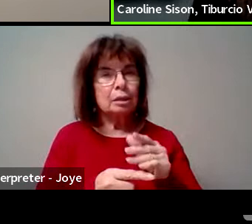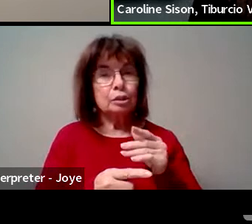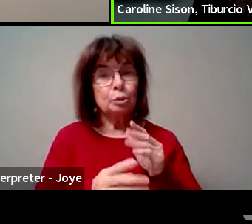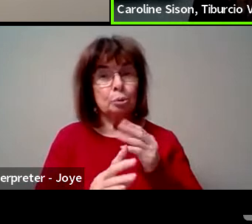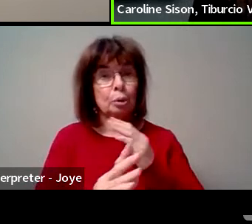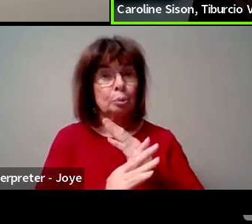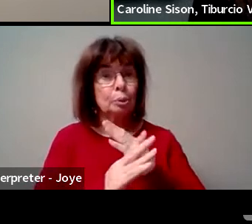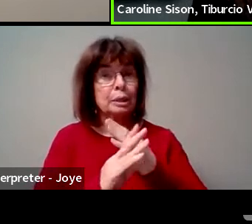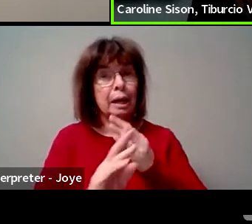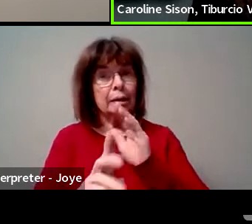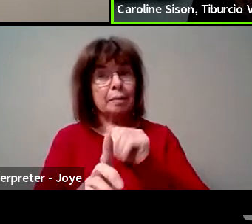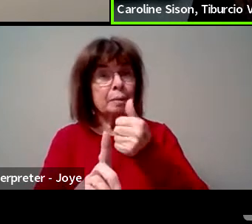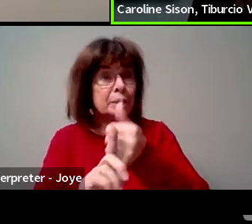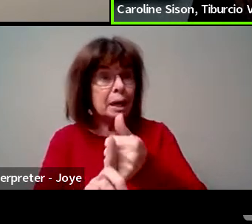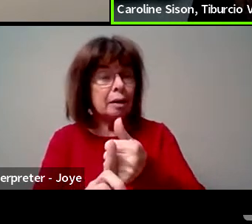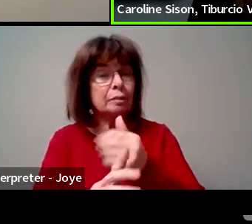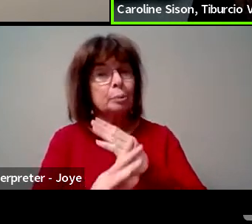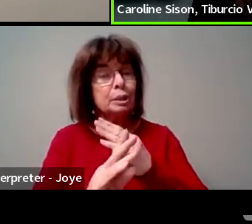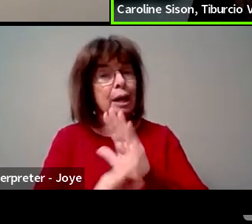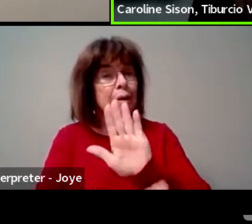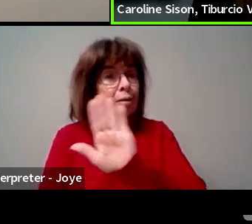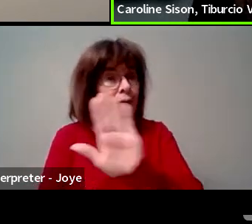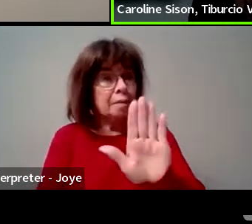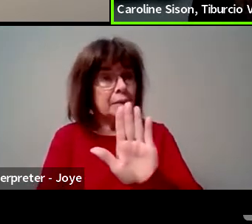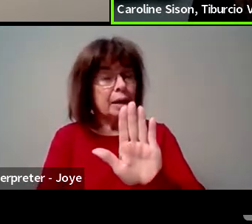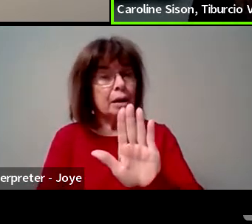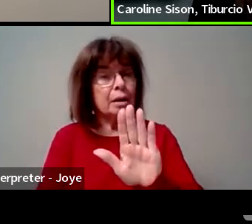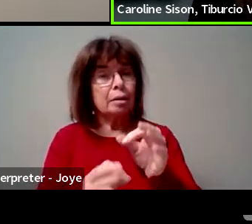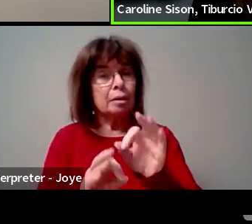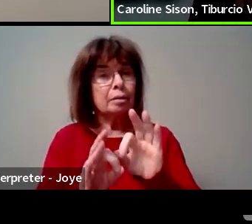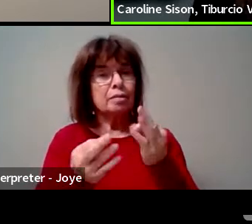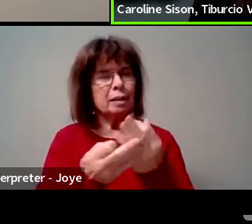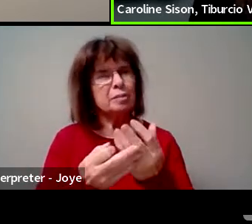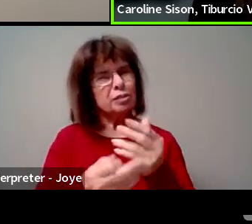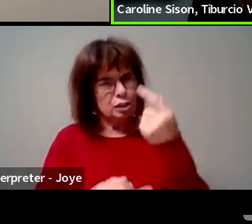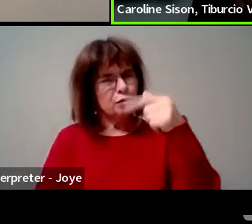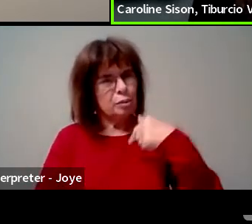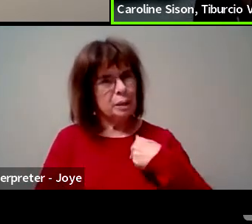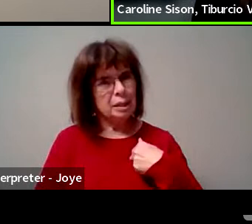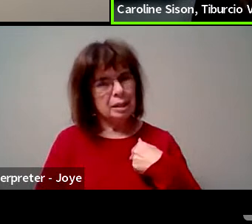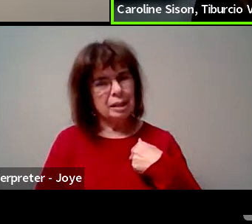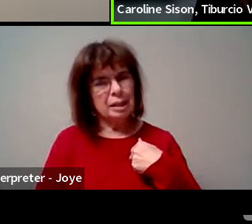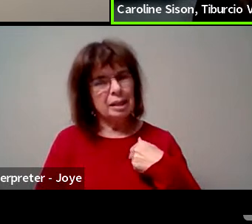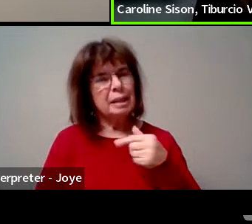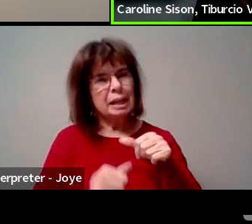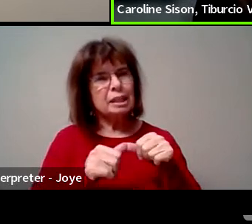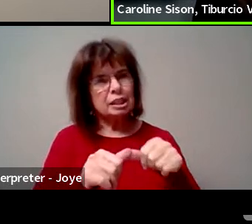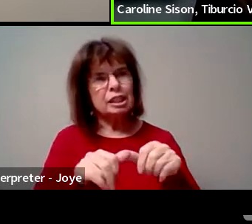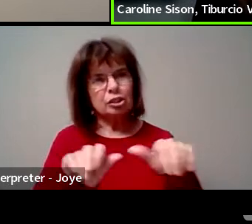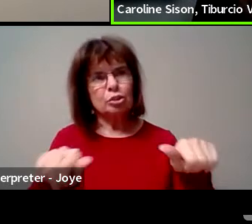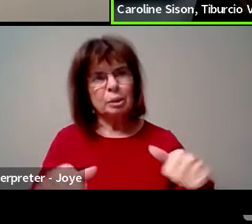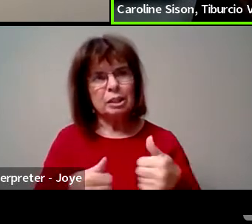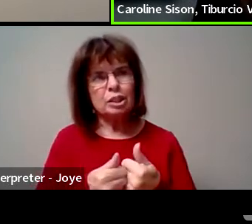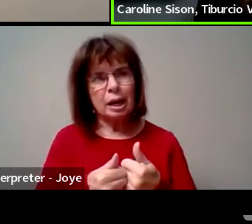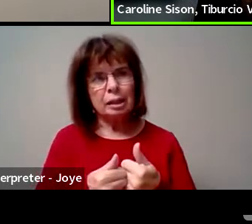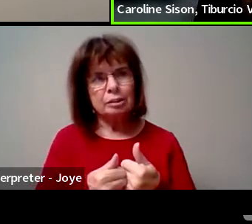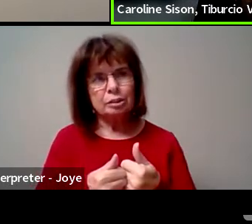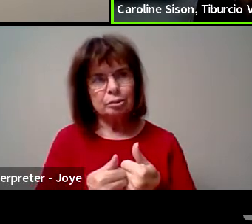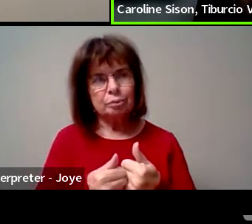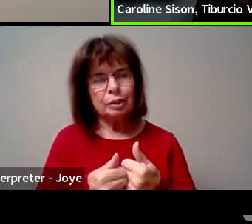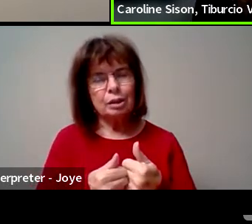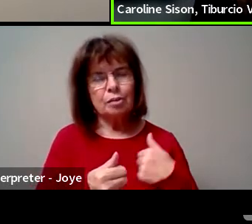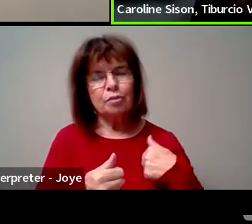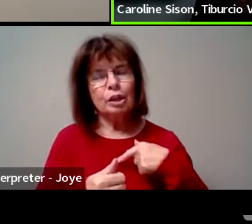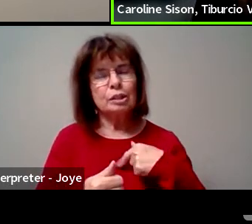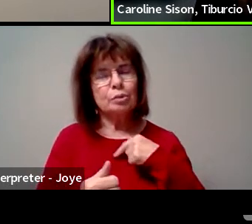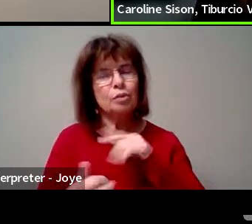themselves and their family. And so that kind of continues to be a challenge for us in doing our outreach